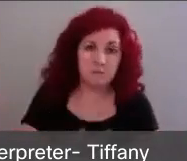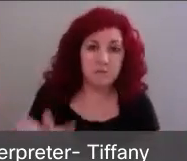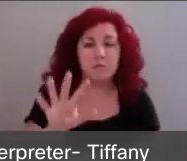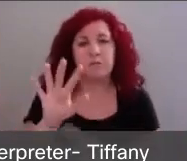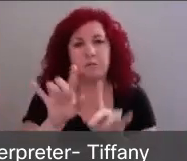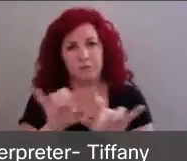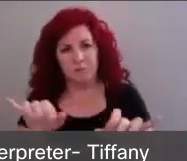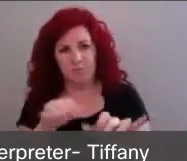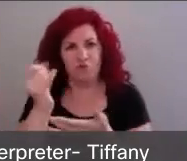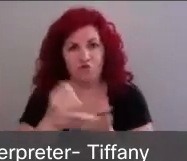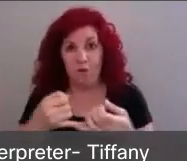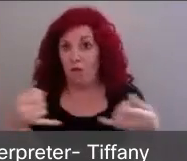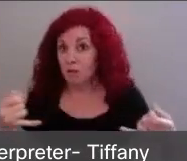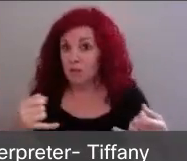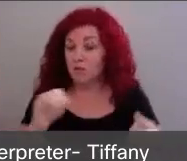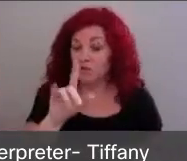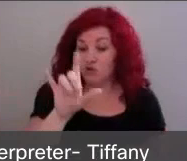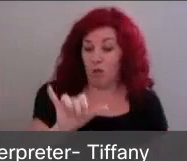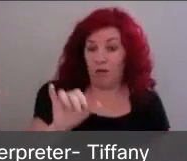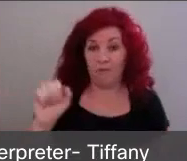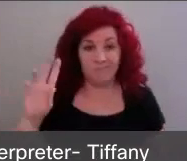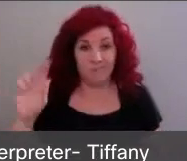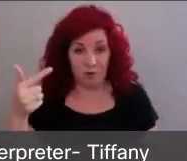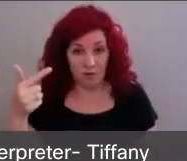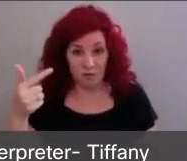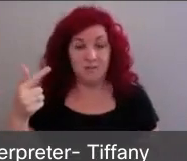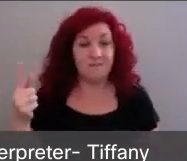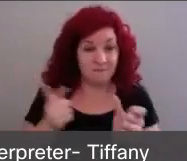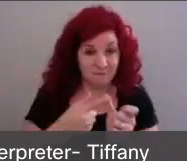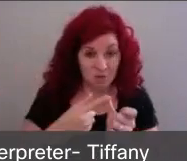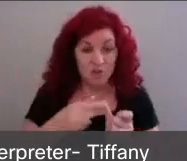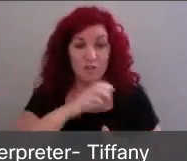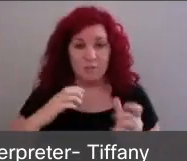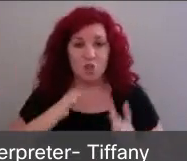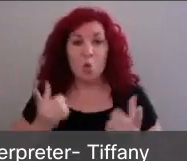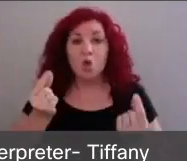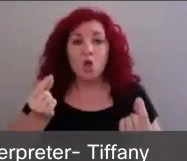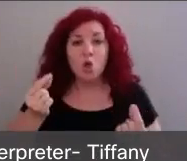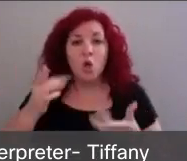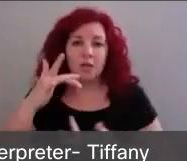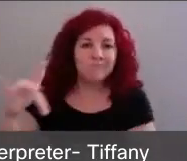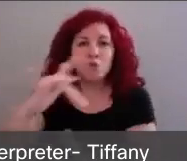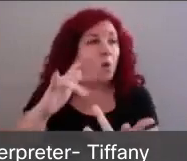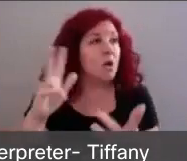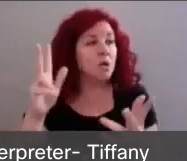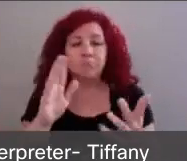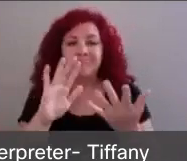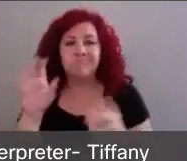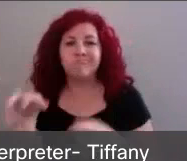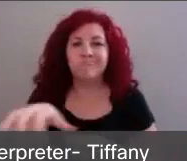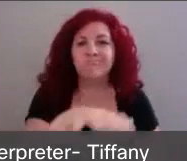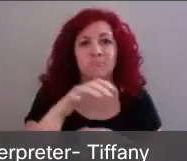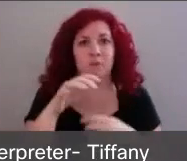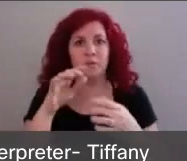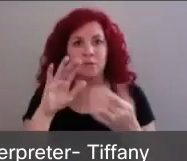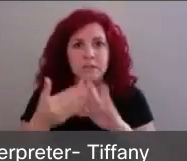drawn. First, in July and August, the commission is going on the listening tour. That's what we're here now about. This is the